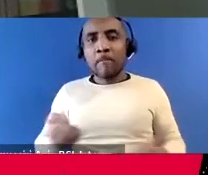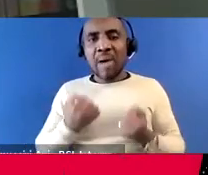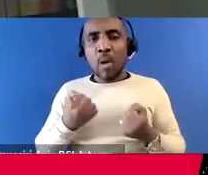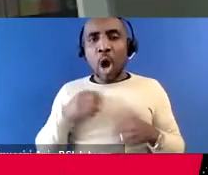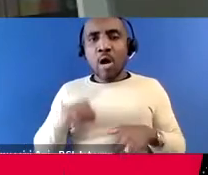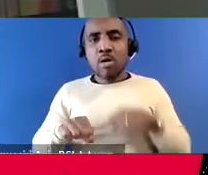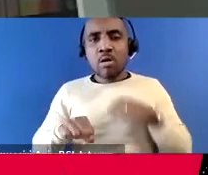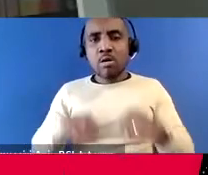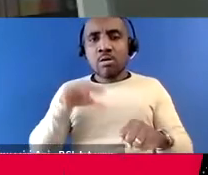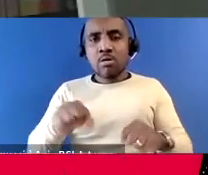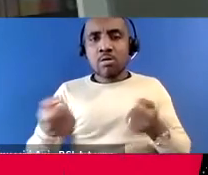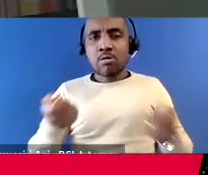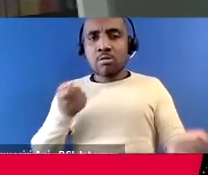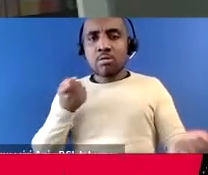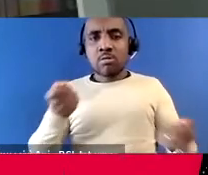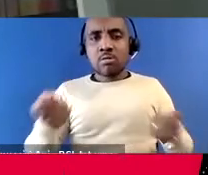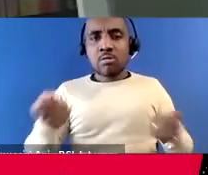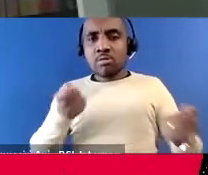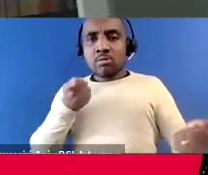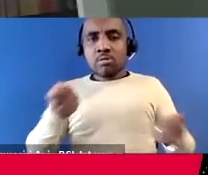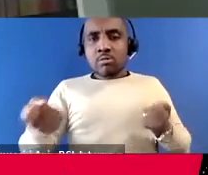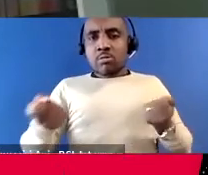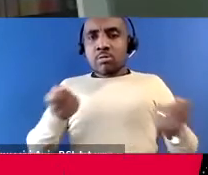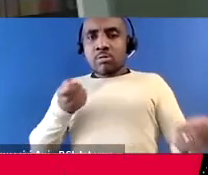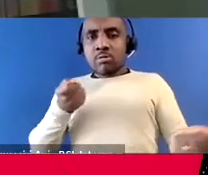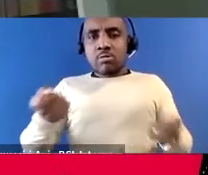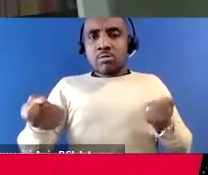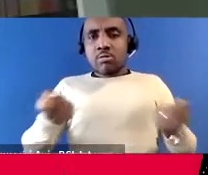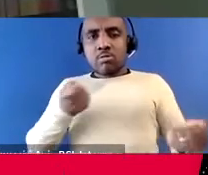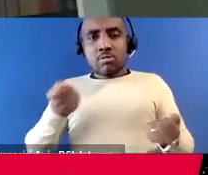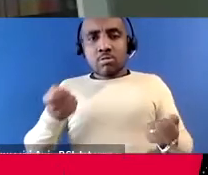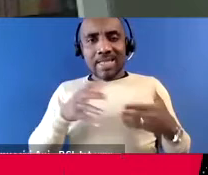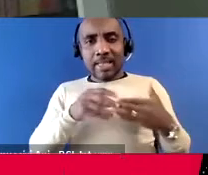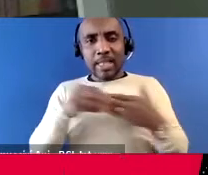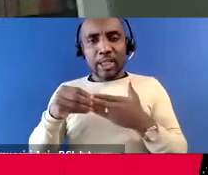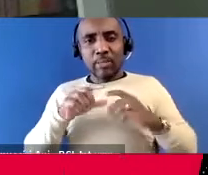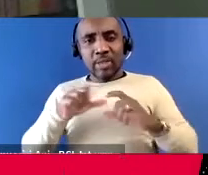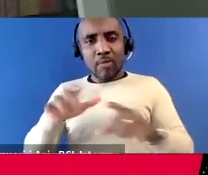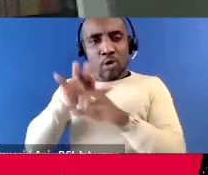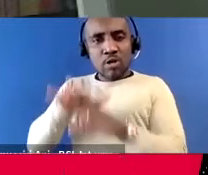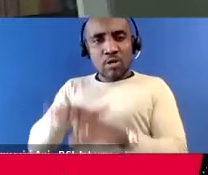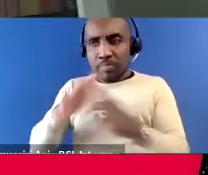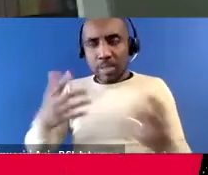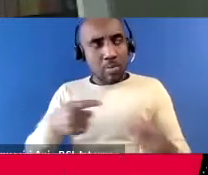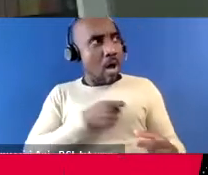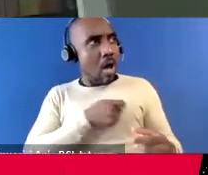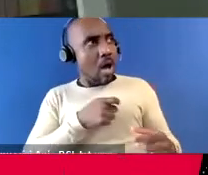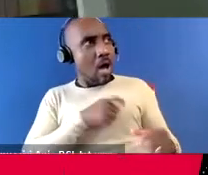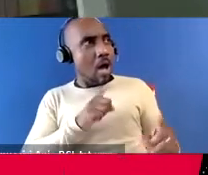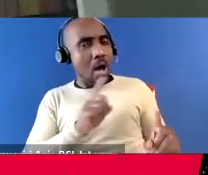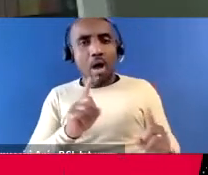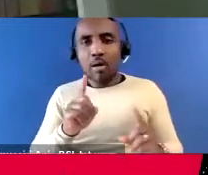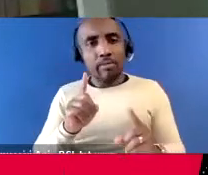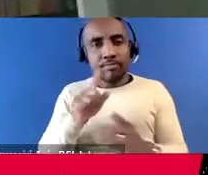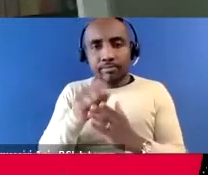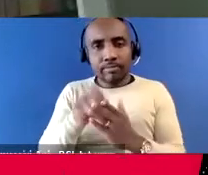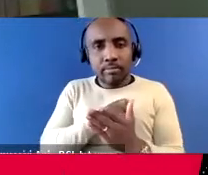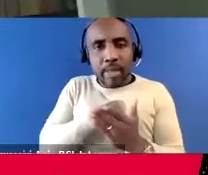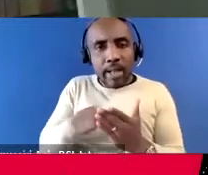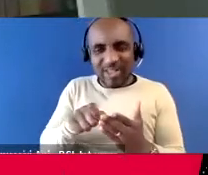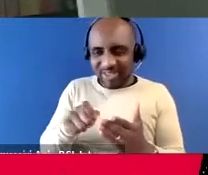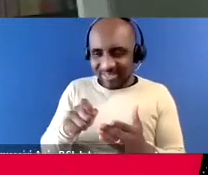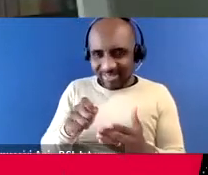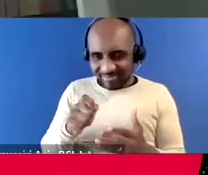his leadership through really controversial elections, which were deemed rigged, a rigged referendum,